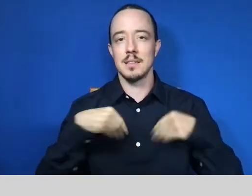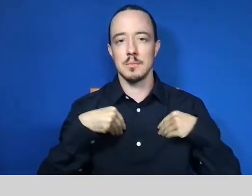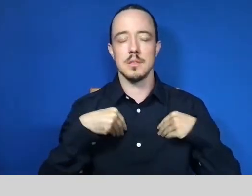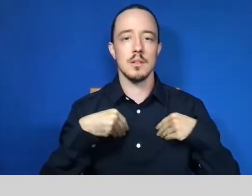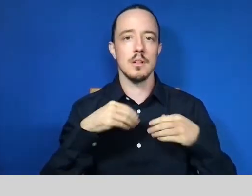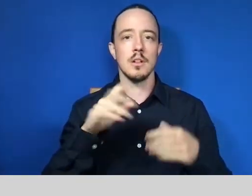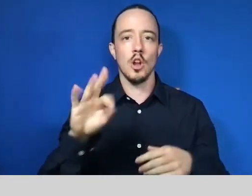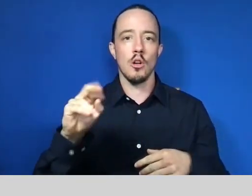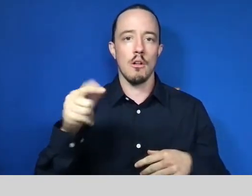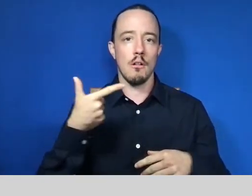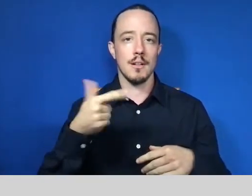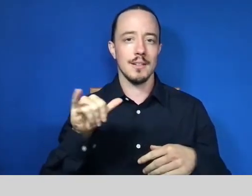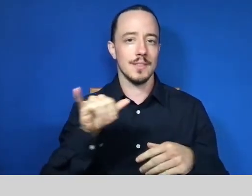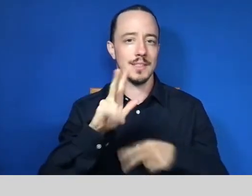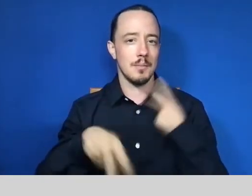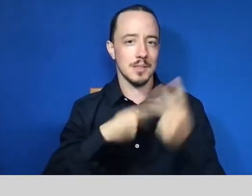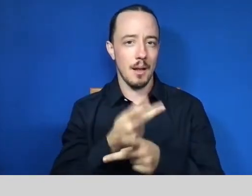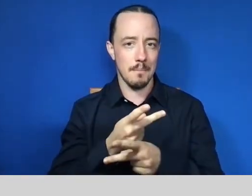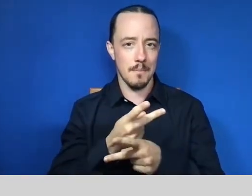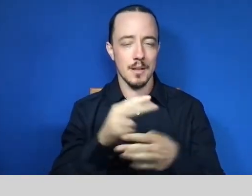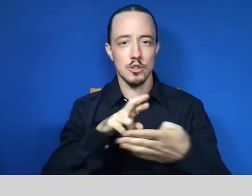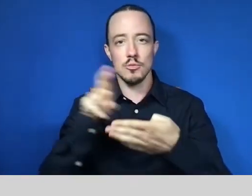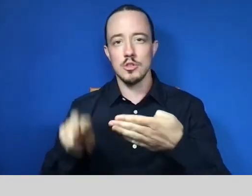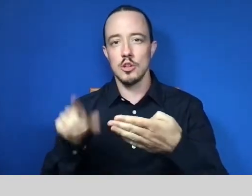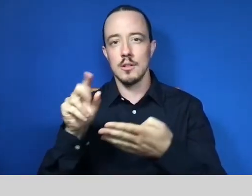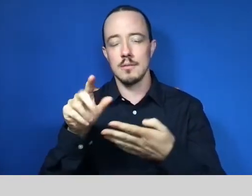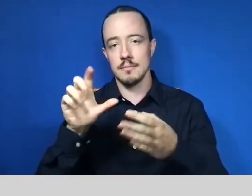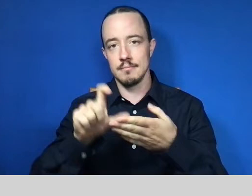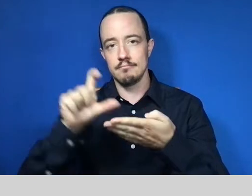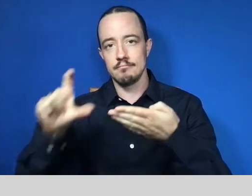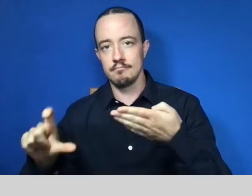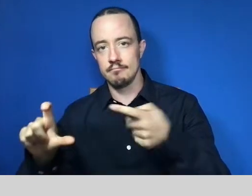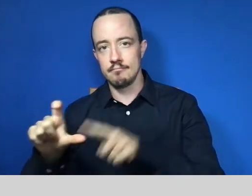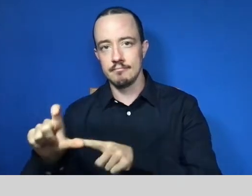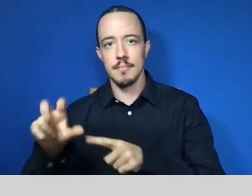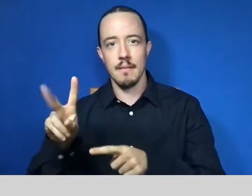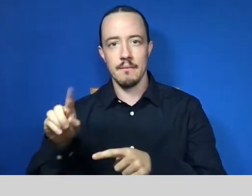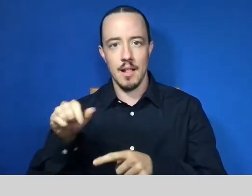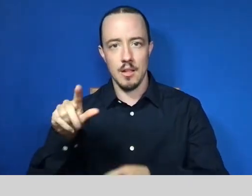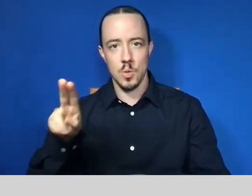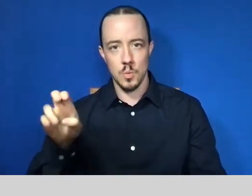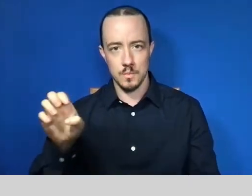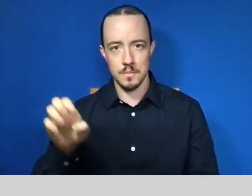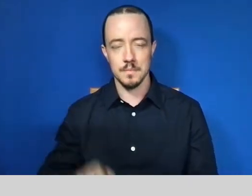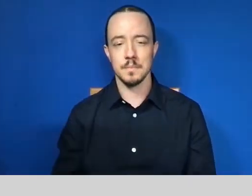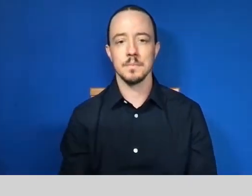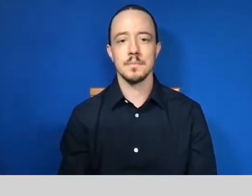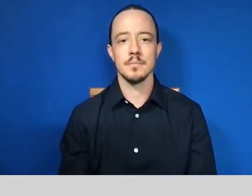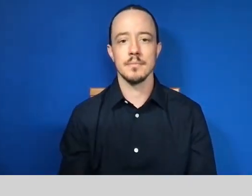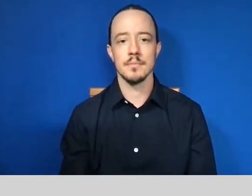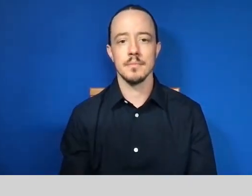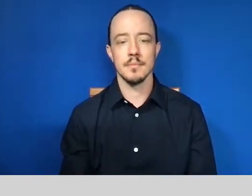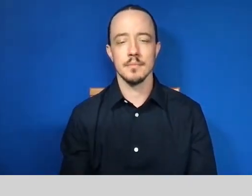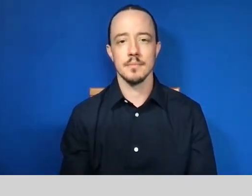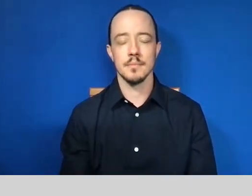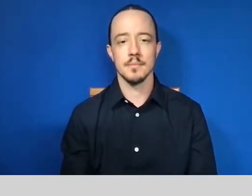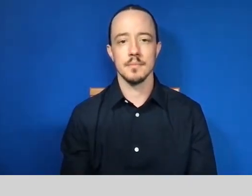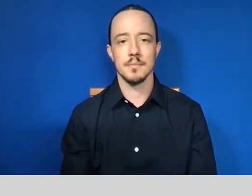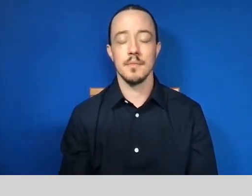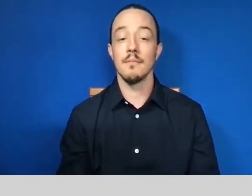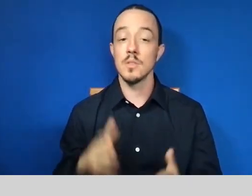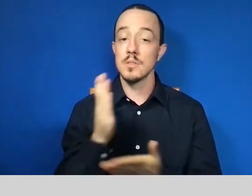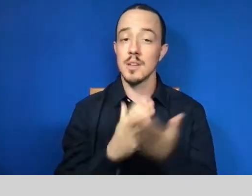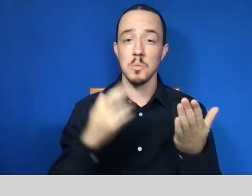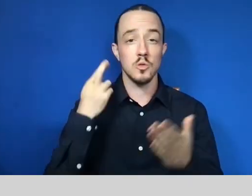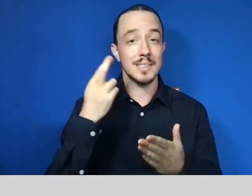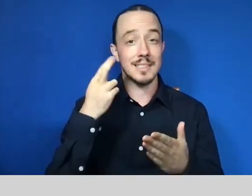type as the return value. And let's have a look what effect this takes on our IDE. For